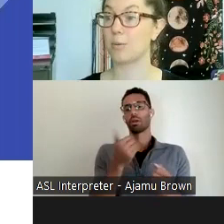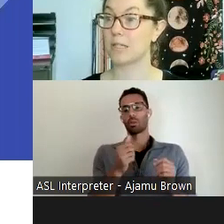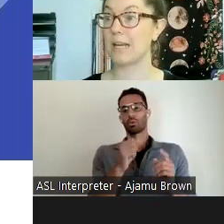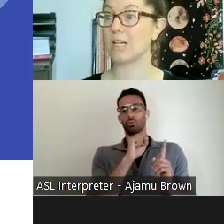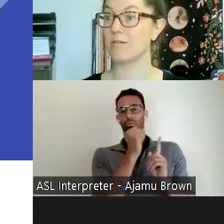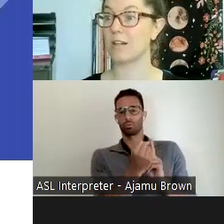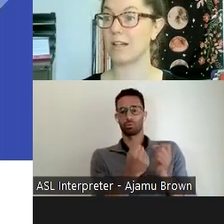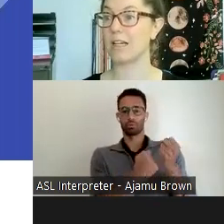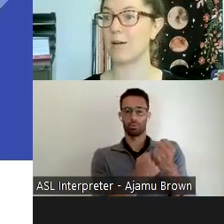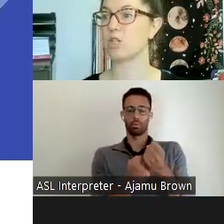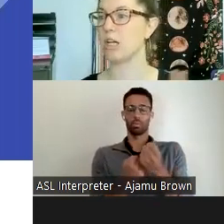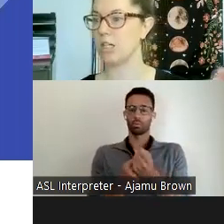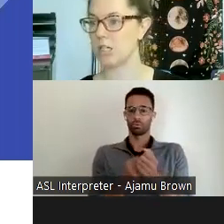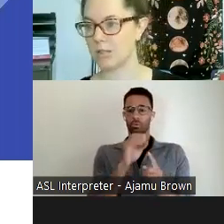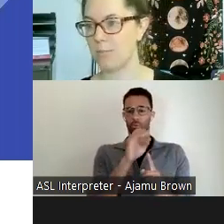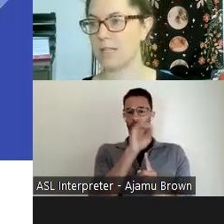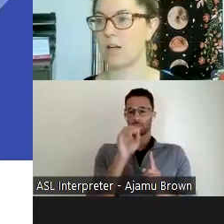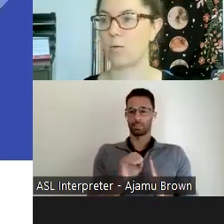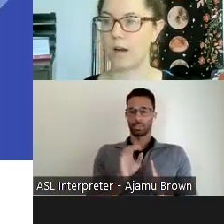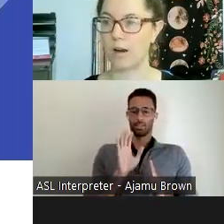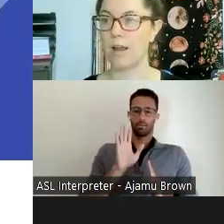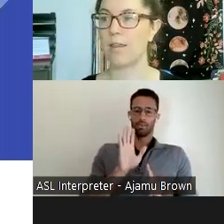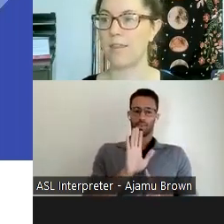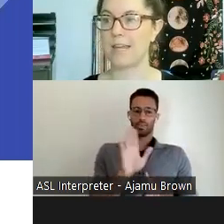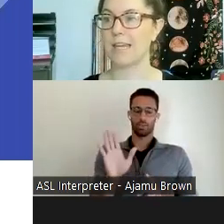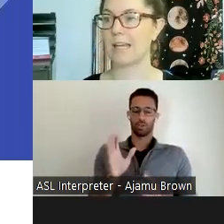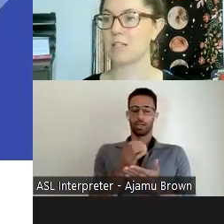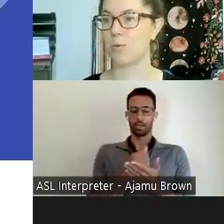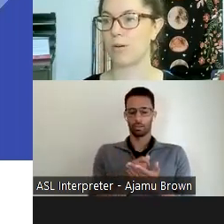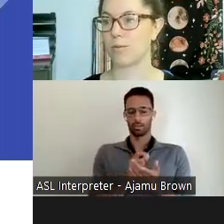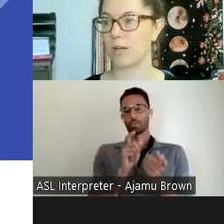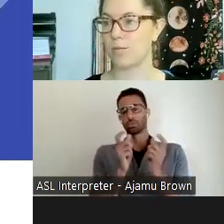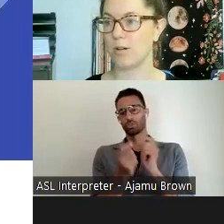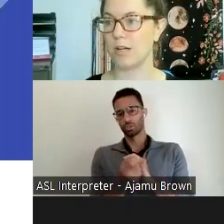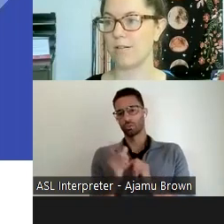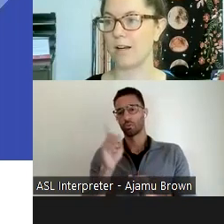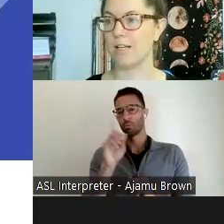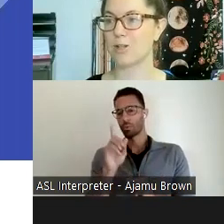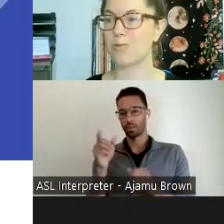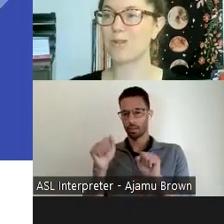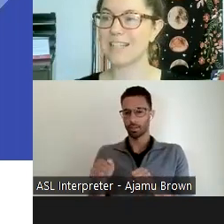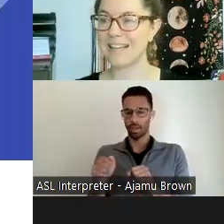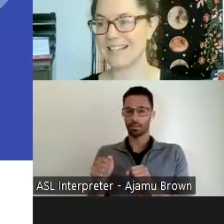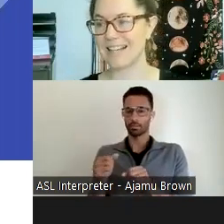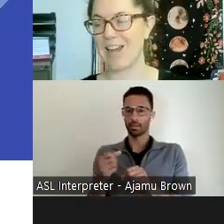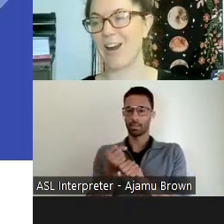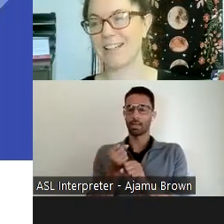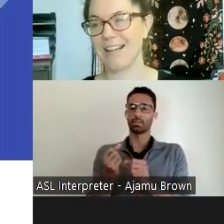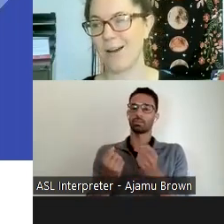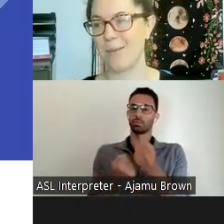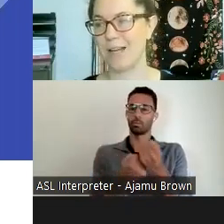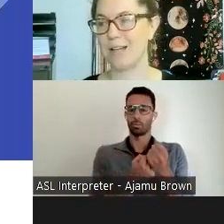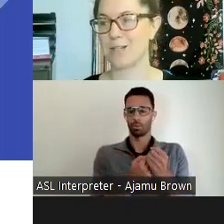the percentage of their income changes based on where they can get support from the community around it. So we're using it as a